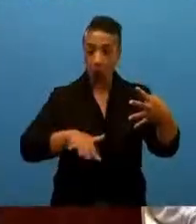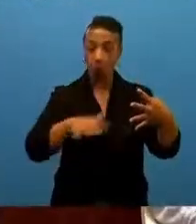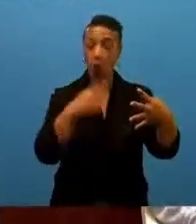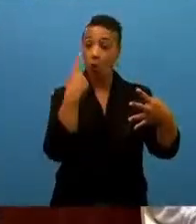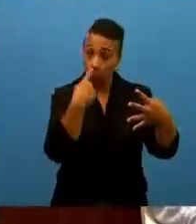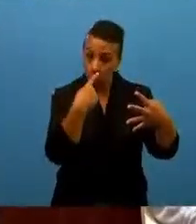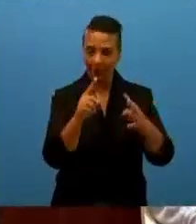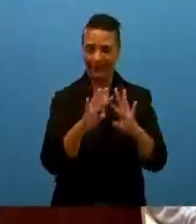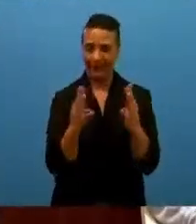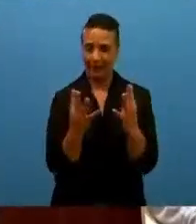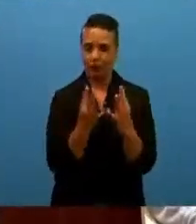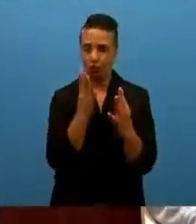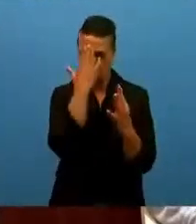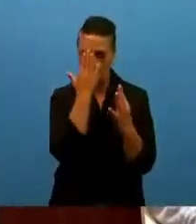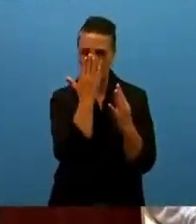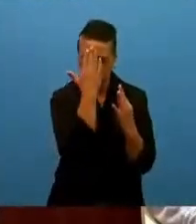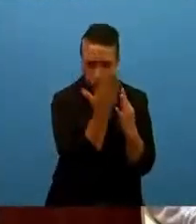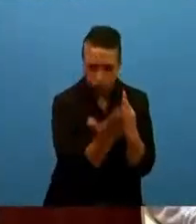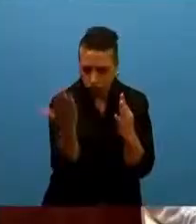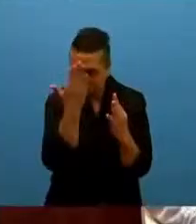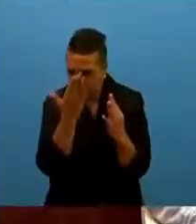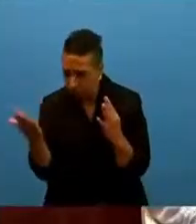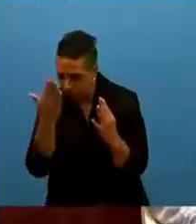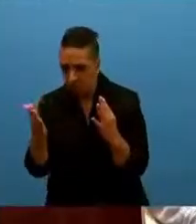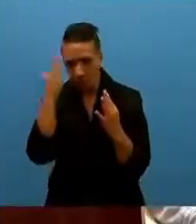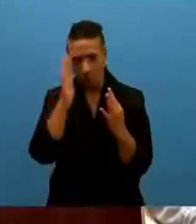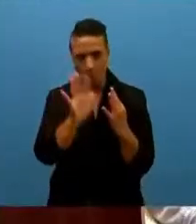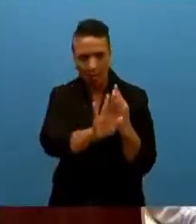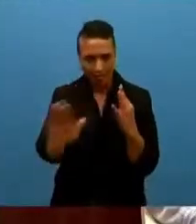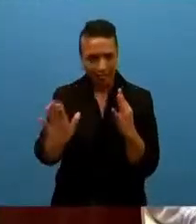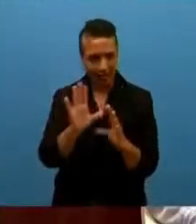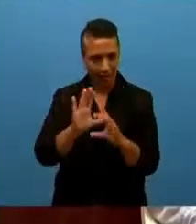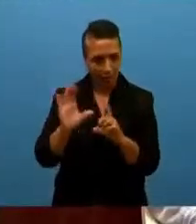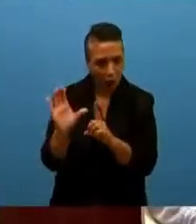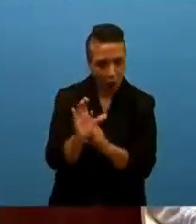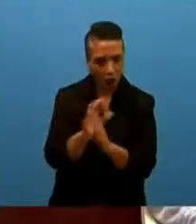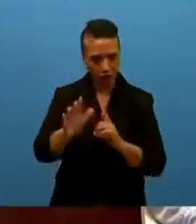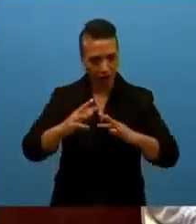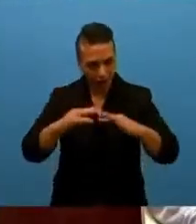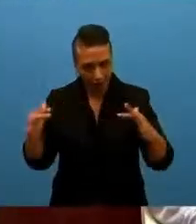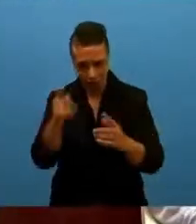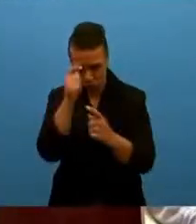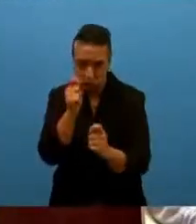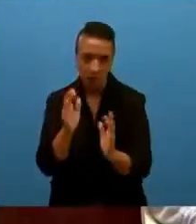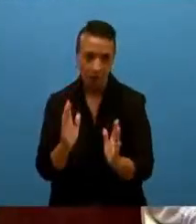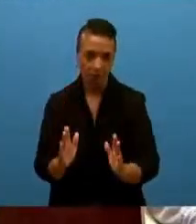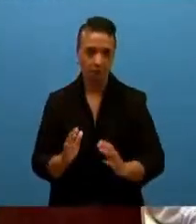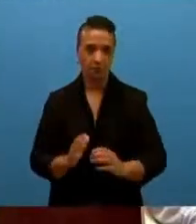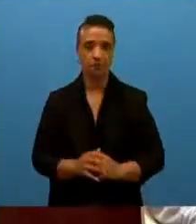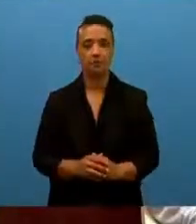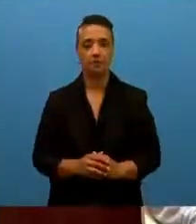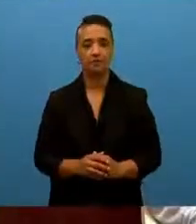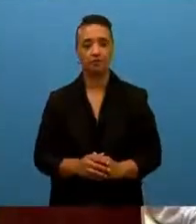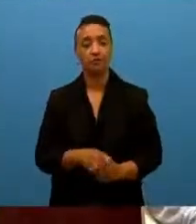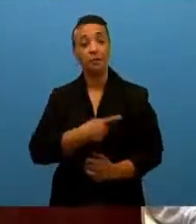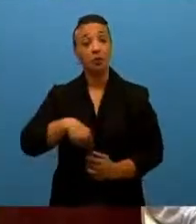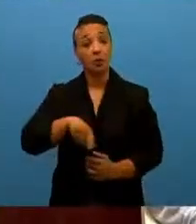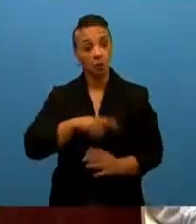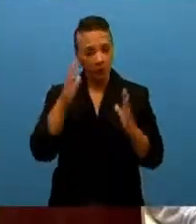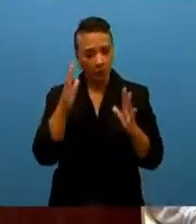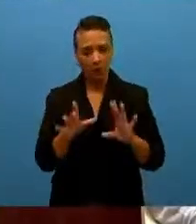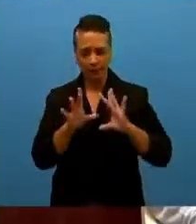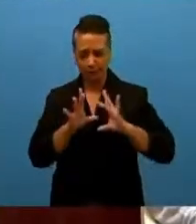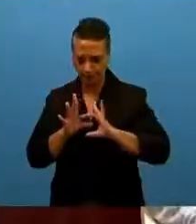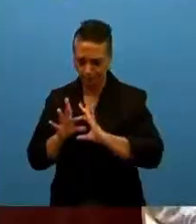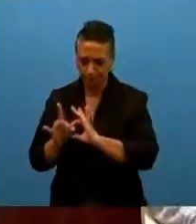that respects regional and cultural diversity. We remain committed to work collaboratively